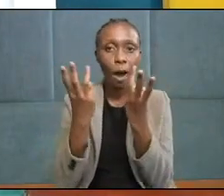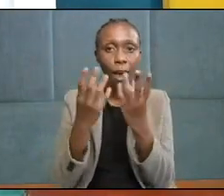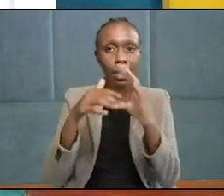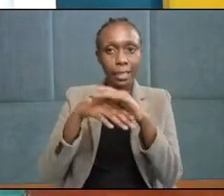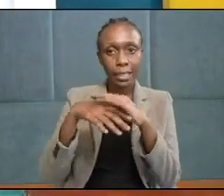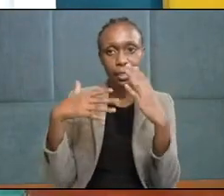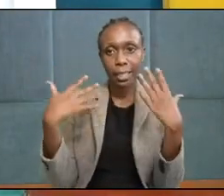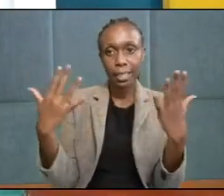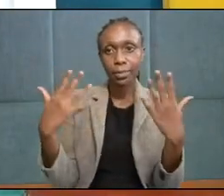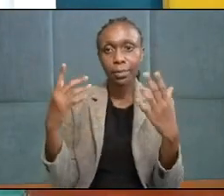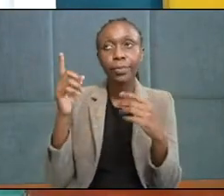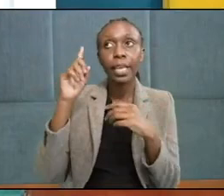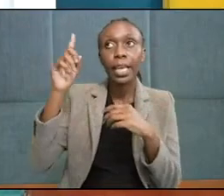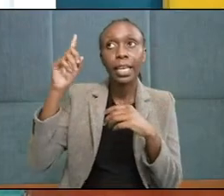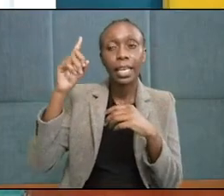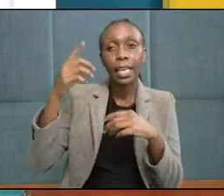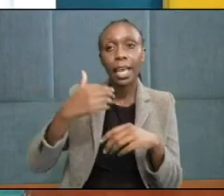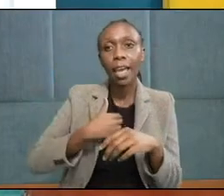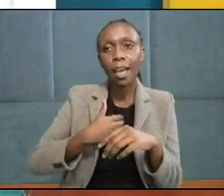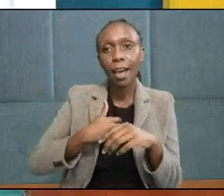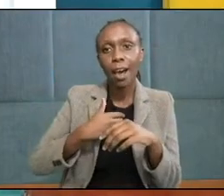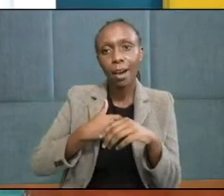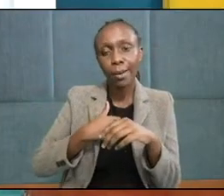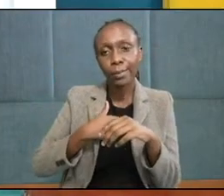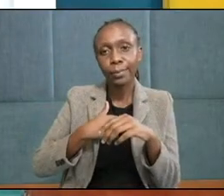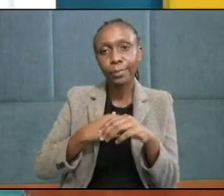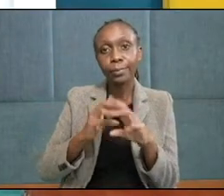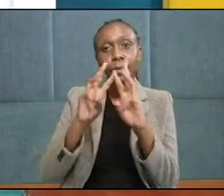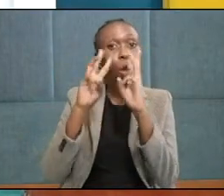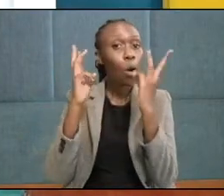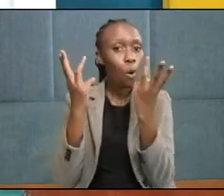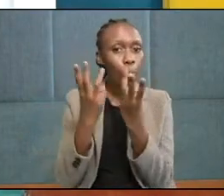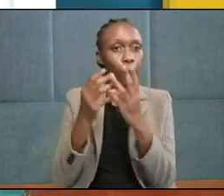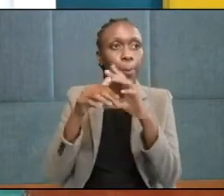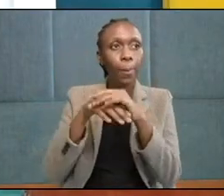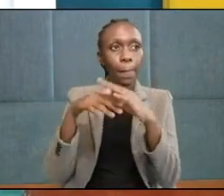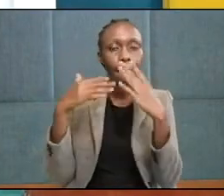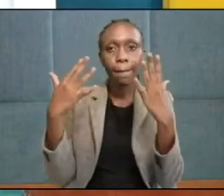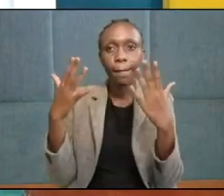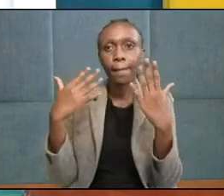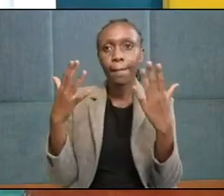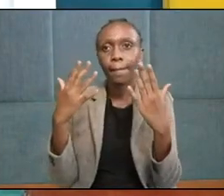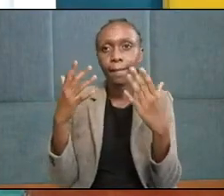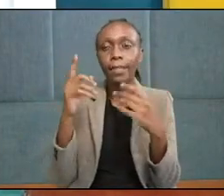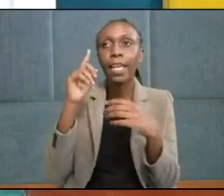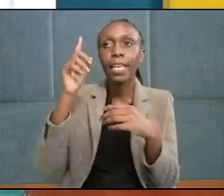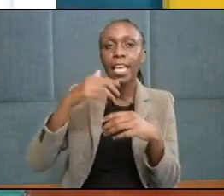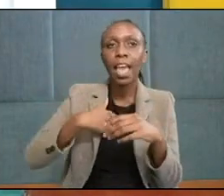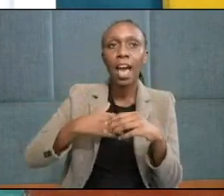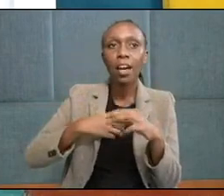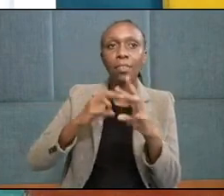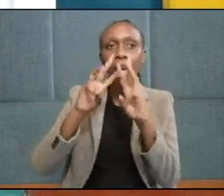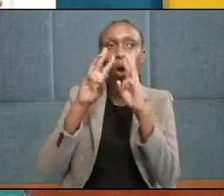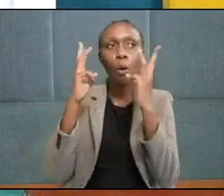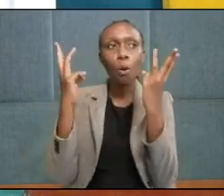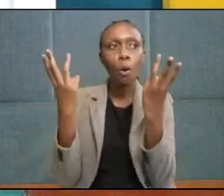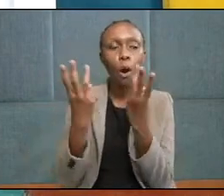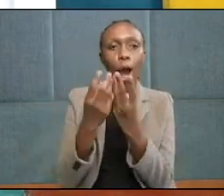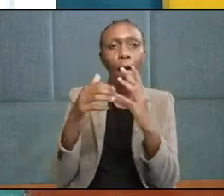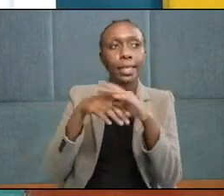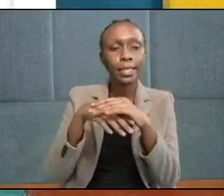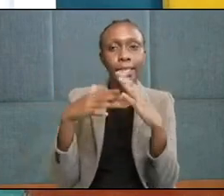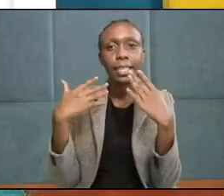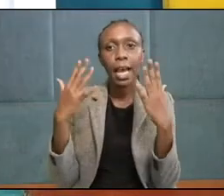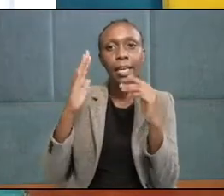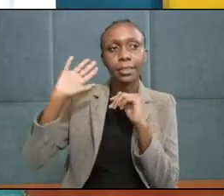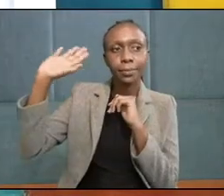in his hand. He's got the whole world in his hand. He's got the whole world in